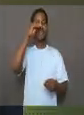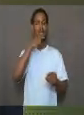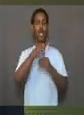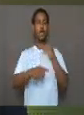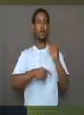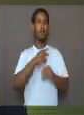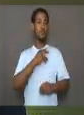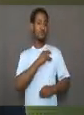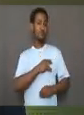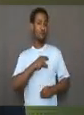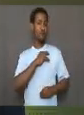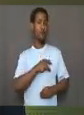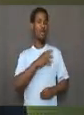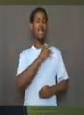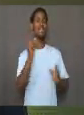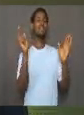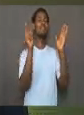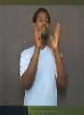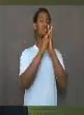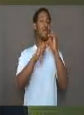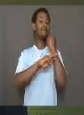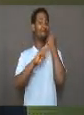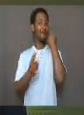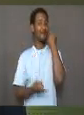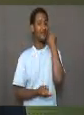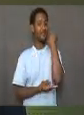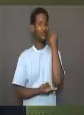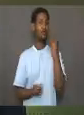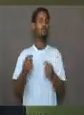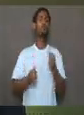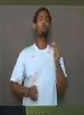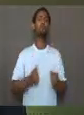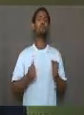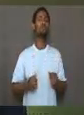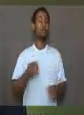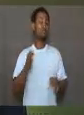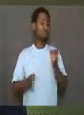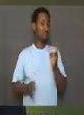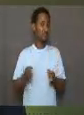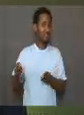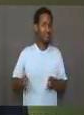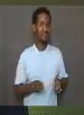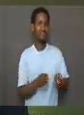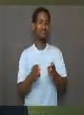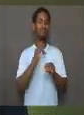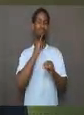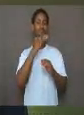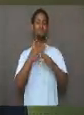the moral and legal foundations upon which the justice system is